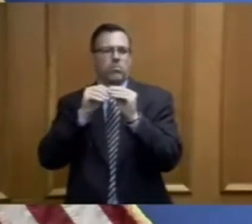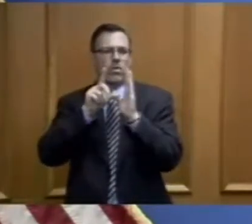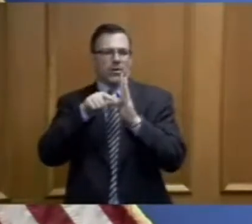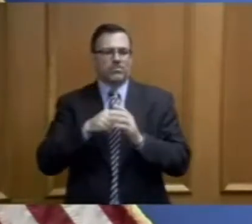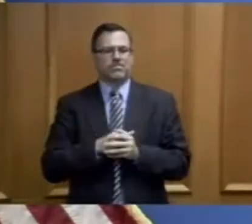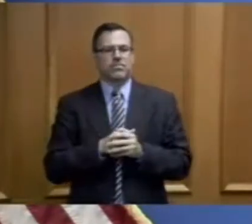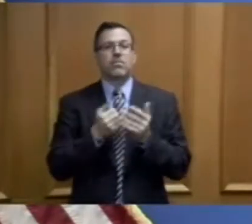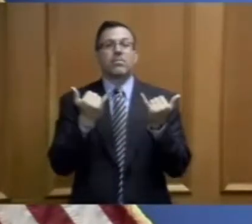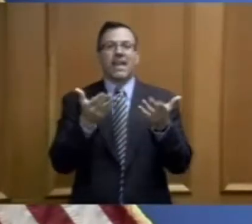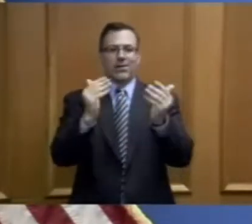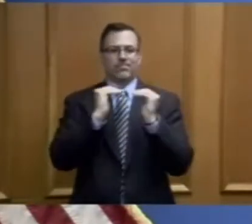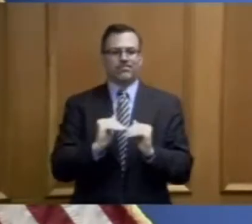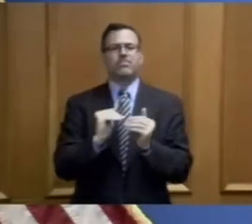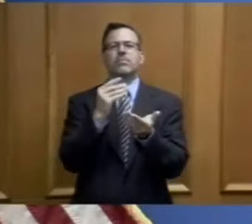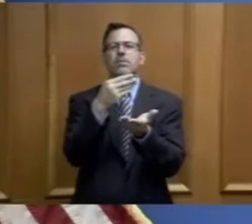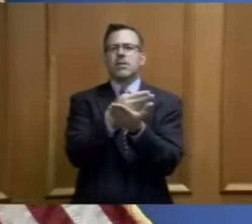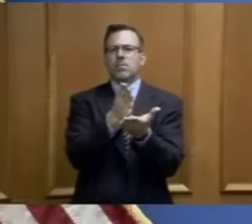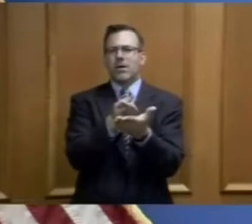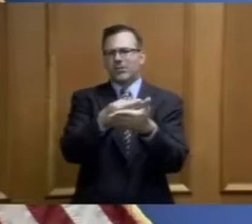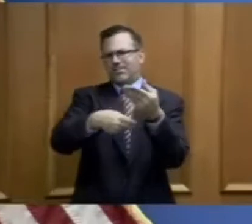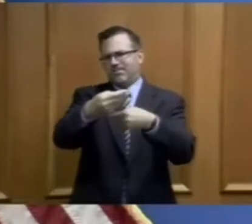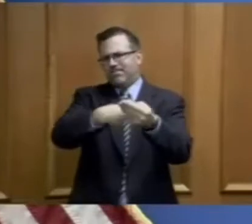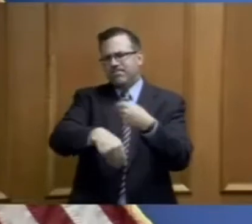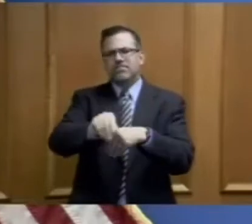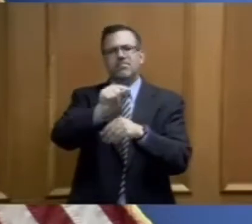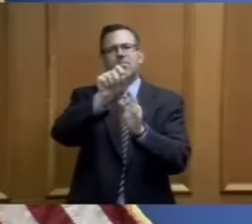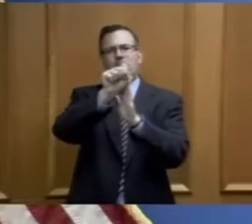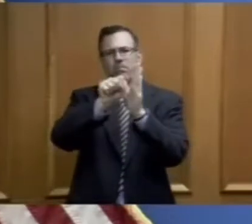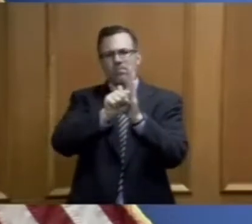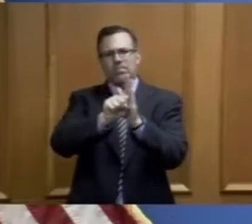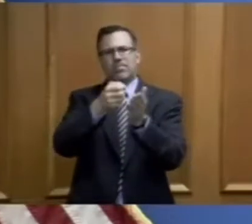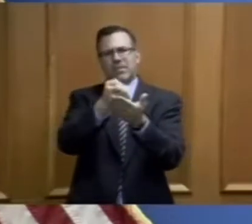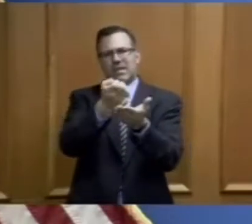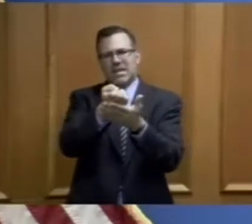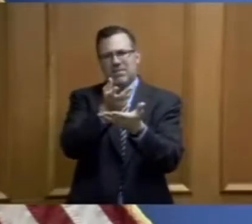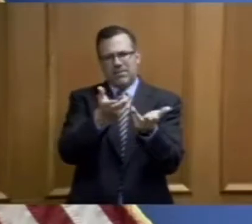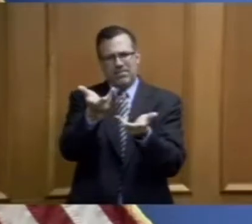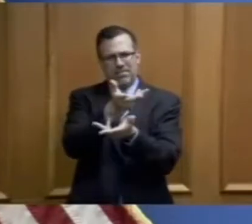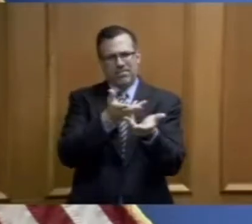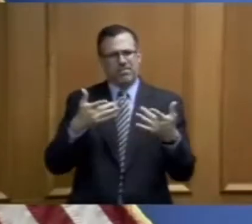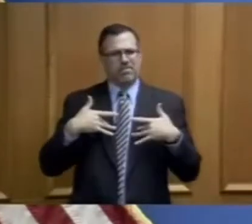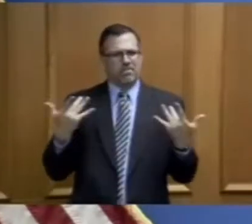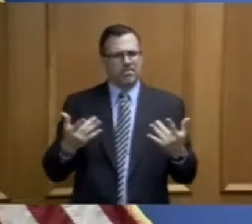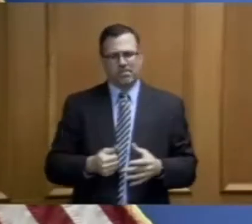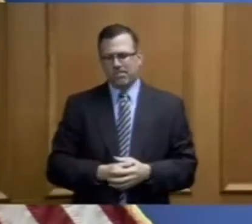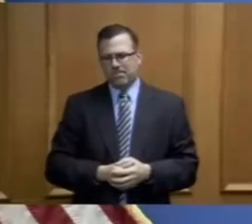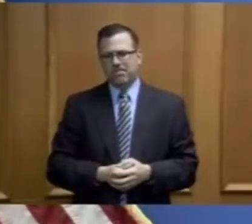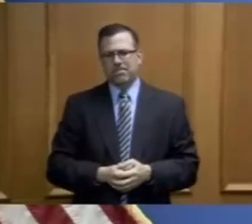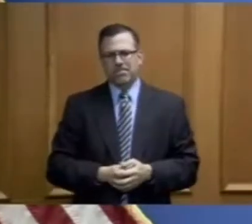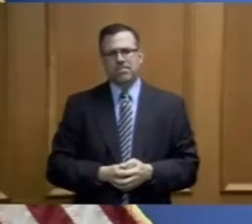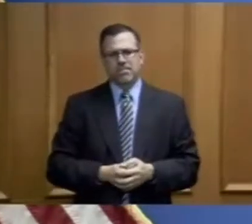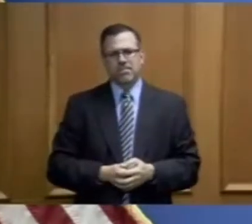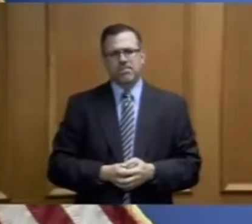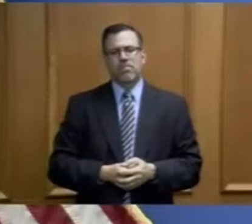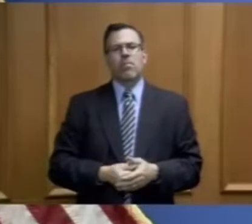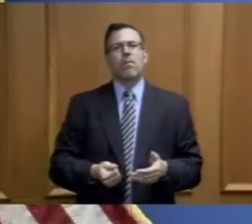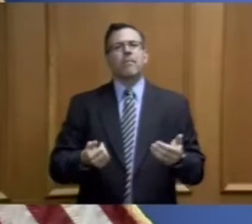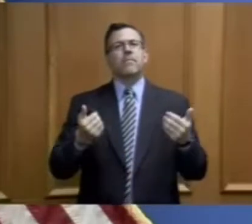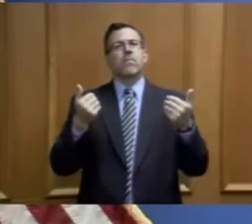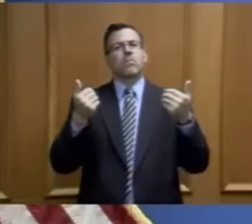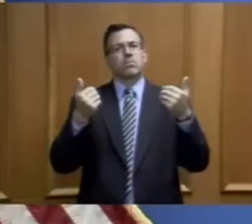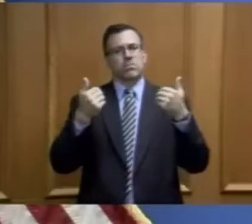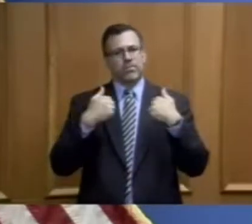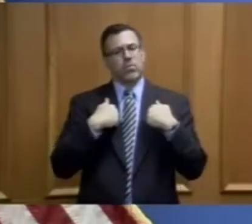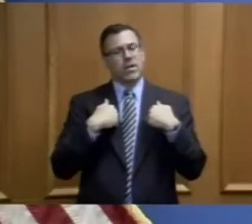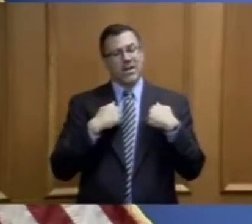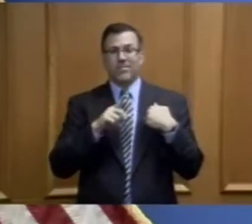budget and about the economy in our state. So we have a tremendous financial